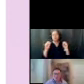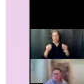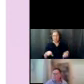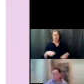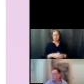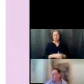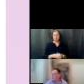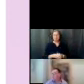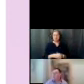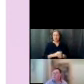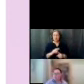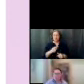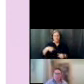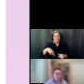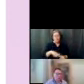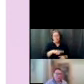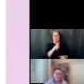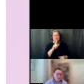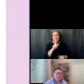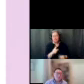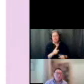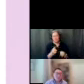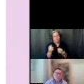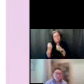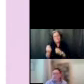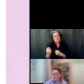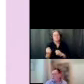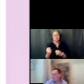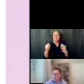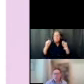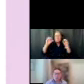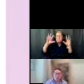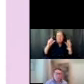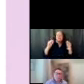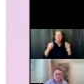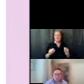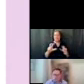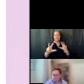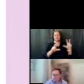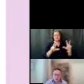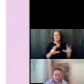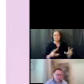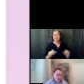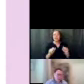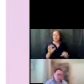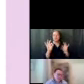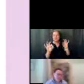just an amazing force. Whether it be, and we have so much to contribute. Whether it be profound